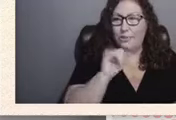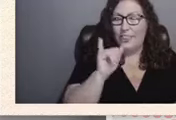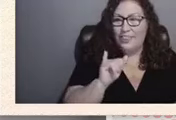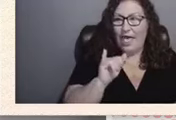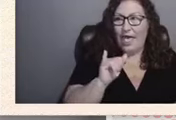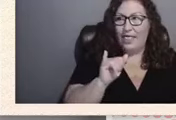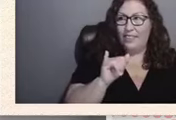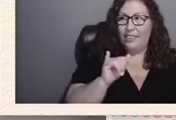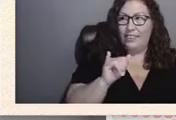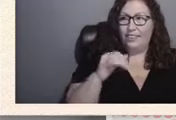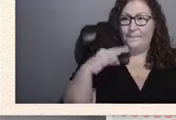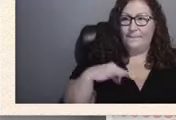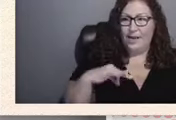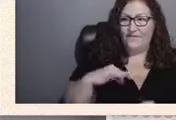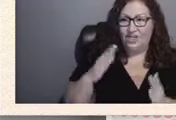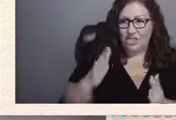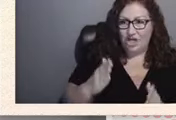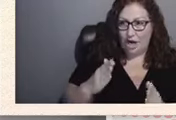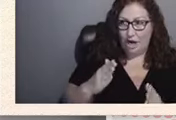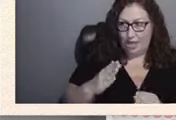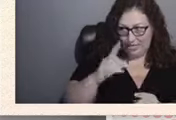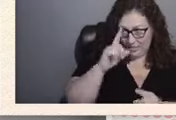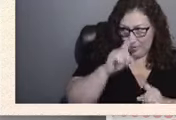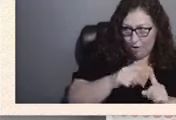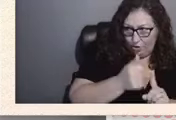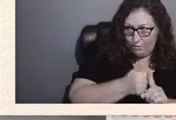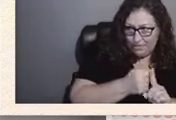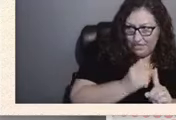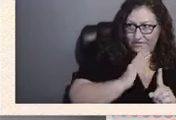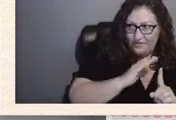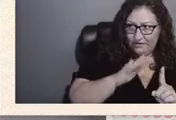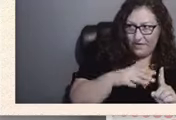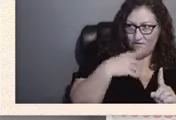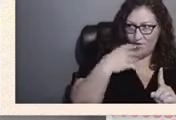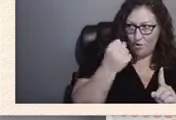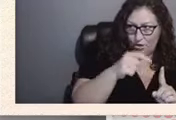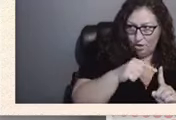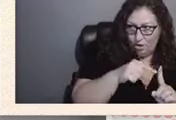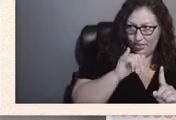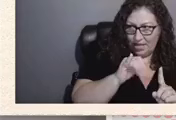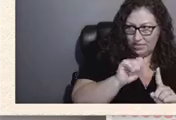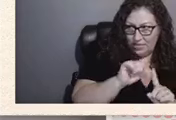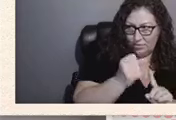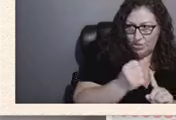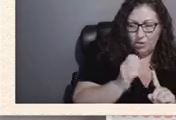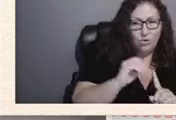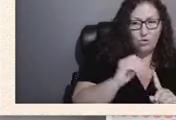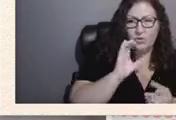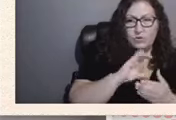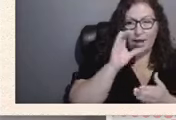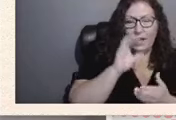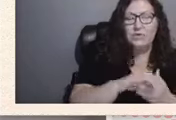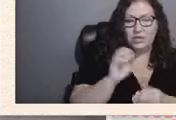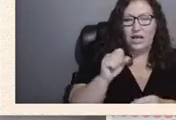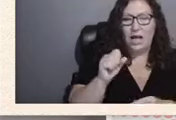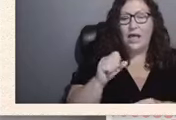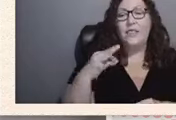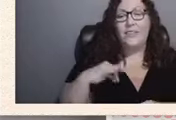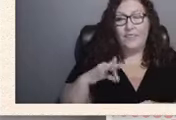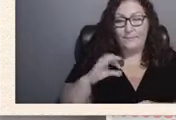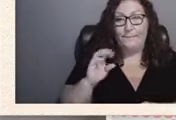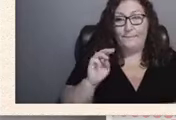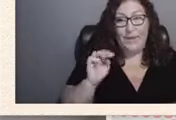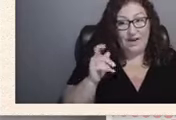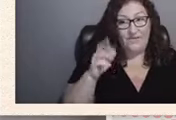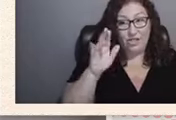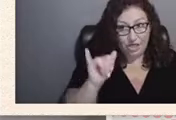beneficiary is the brother who's 55 or older. Yeah, over I'm 55. assuming in this situation. Yeah, no spouse. Beneficiary is the brother. A